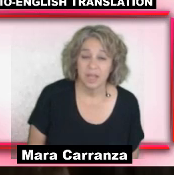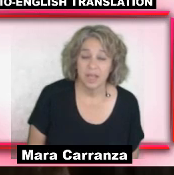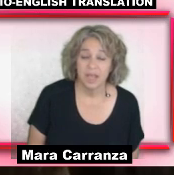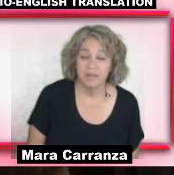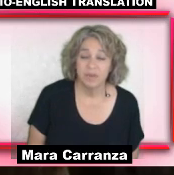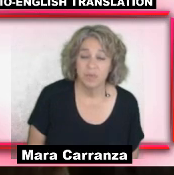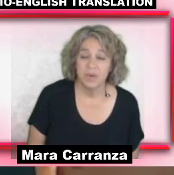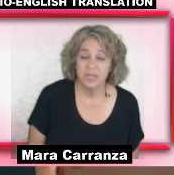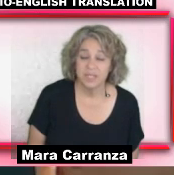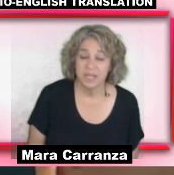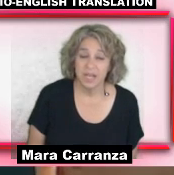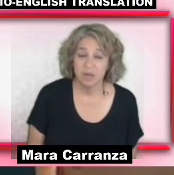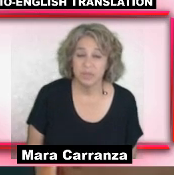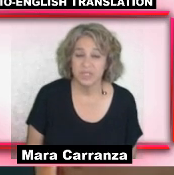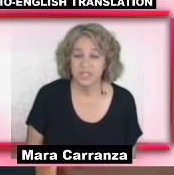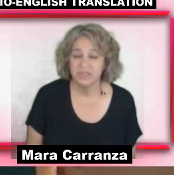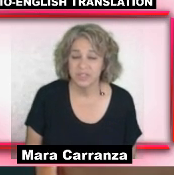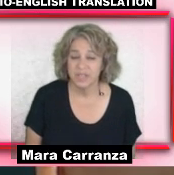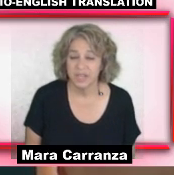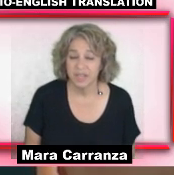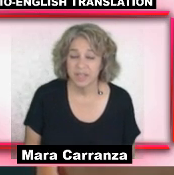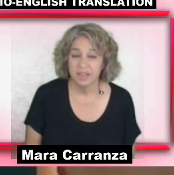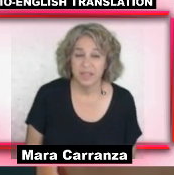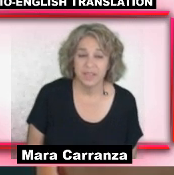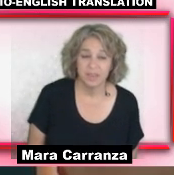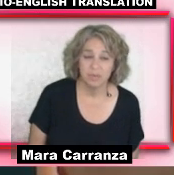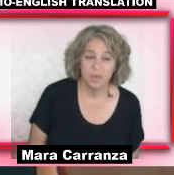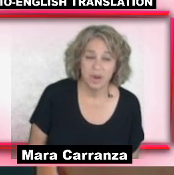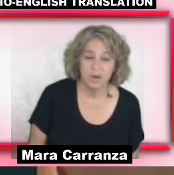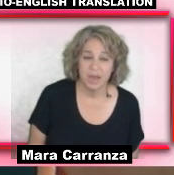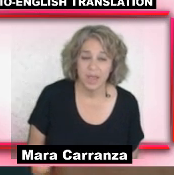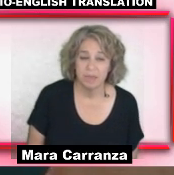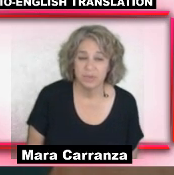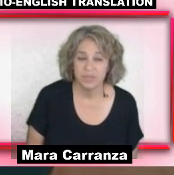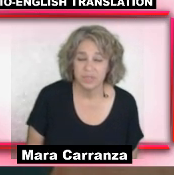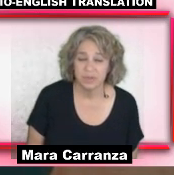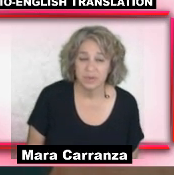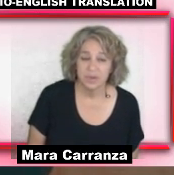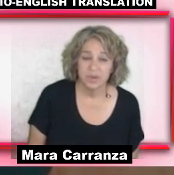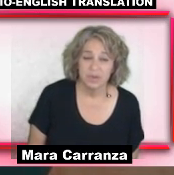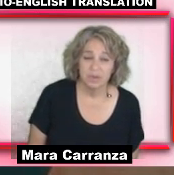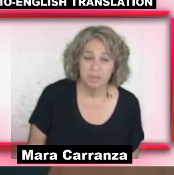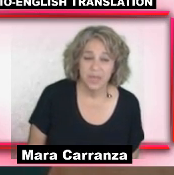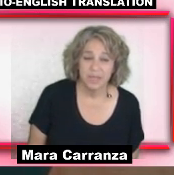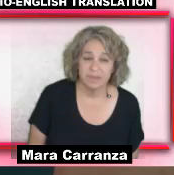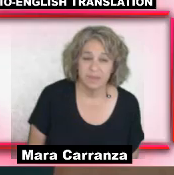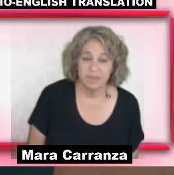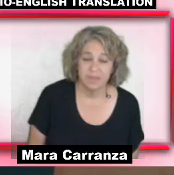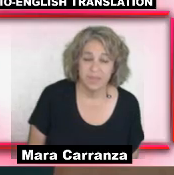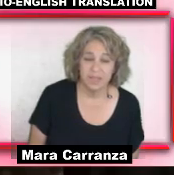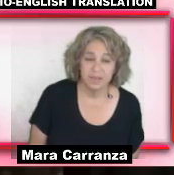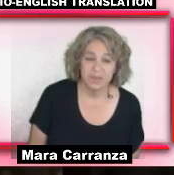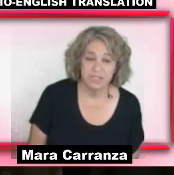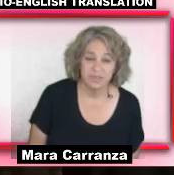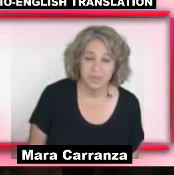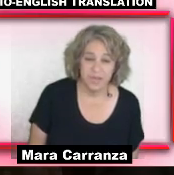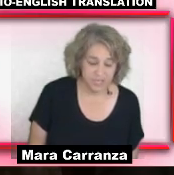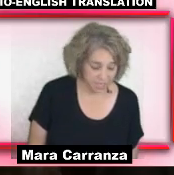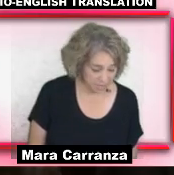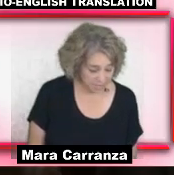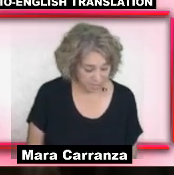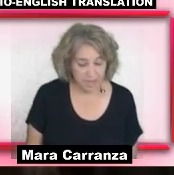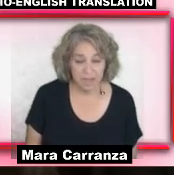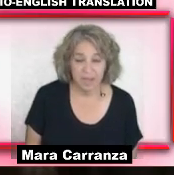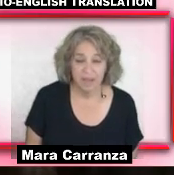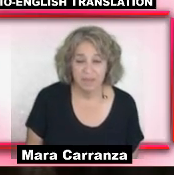Es everyone needs to help. It's interesting lograr that la we are able to ya nos make mucho the